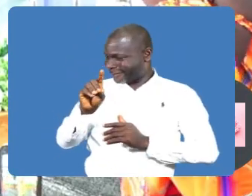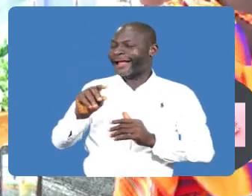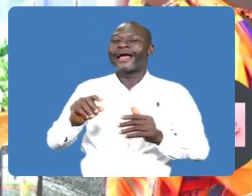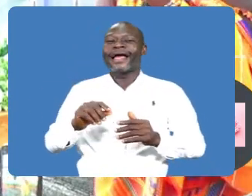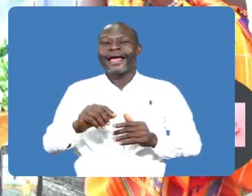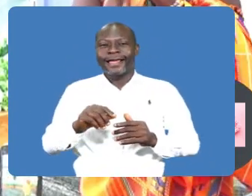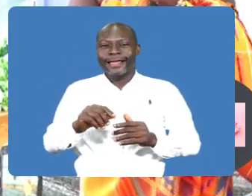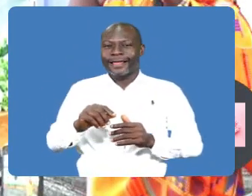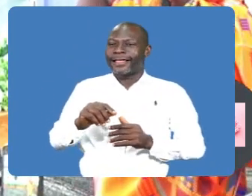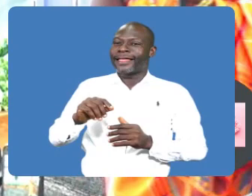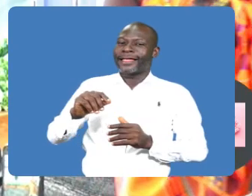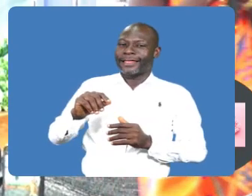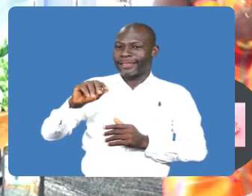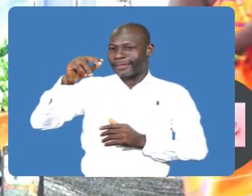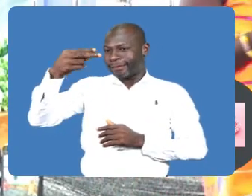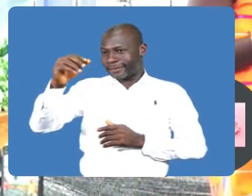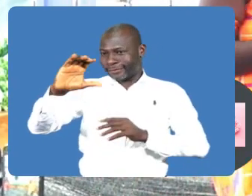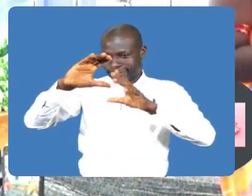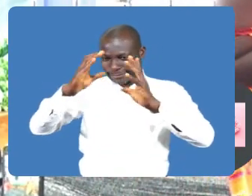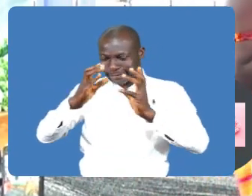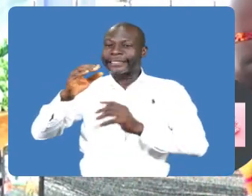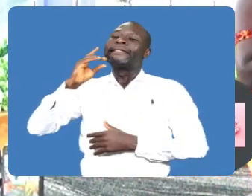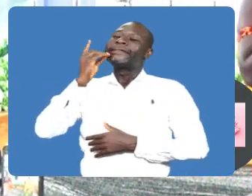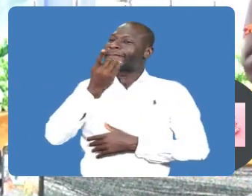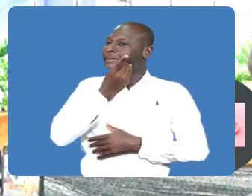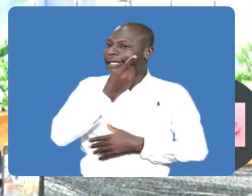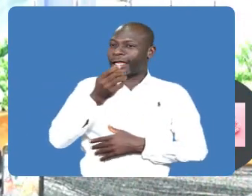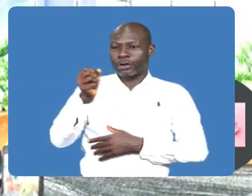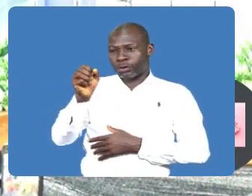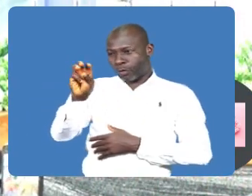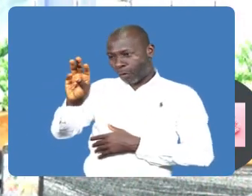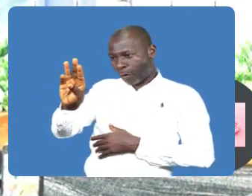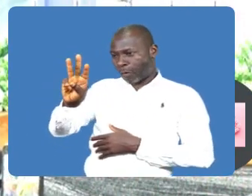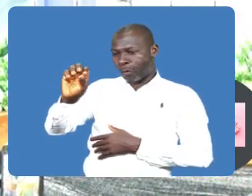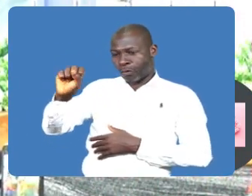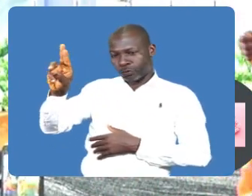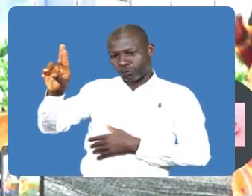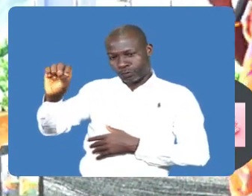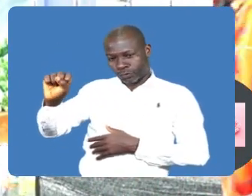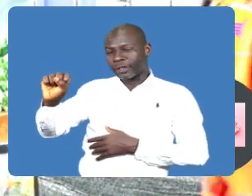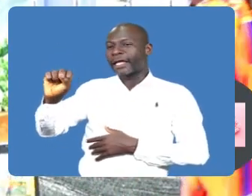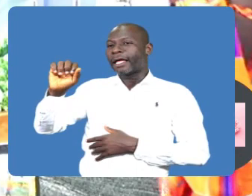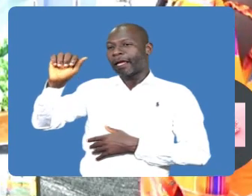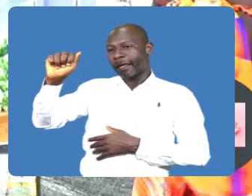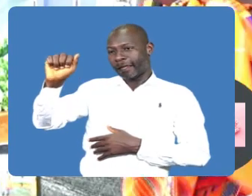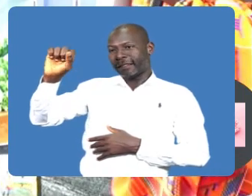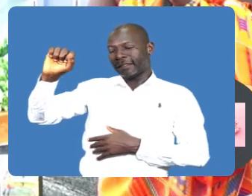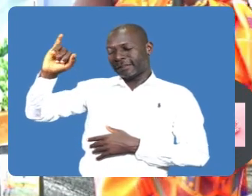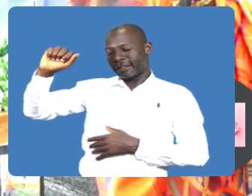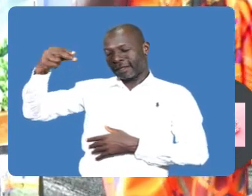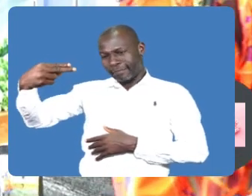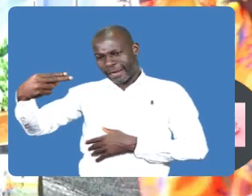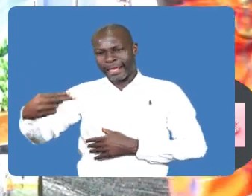doctor, honoris causa, Dan Ousu Esiama,